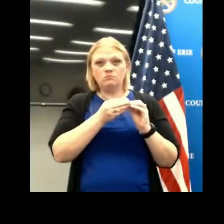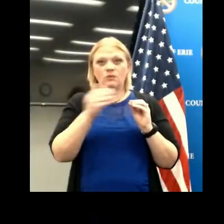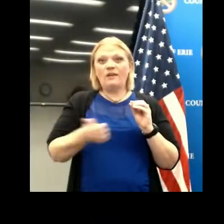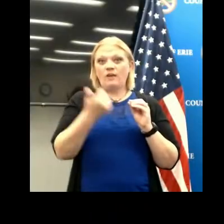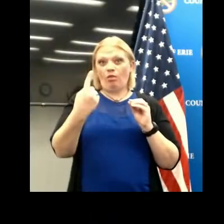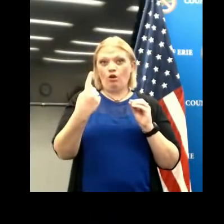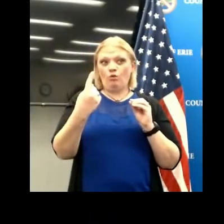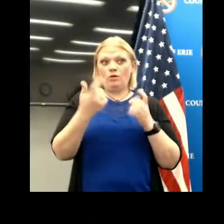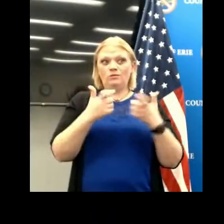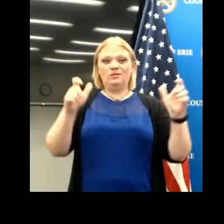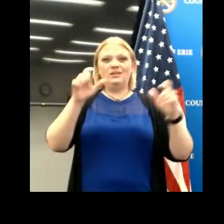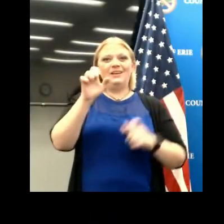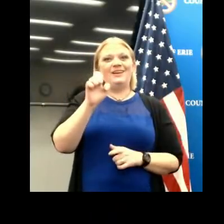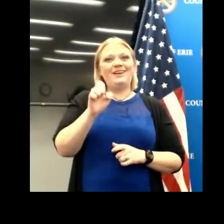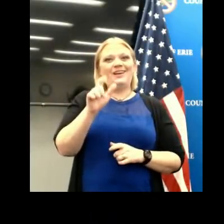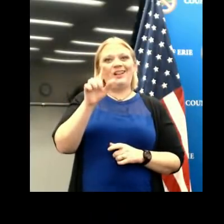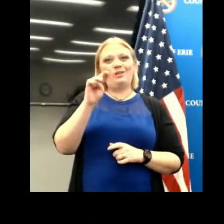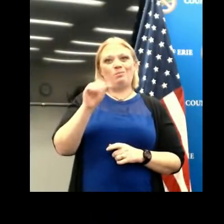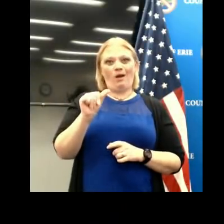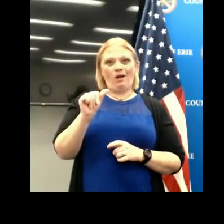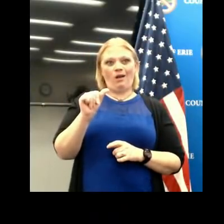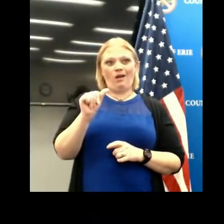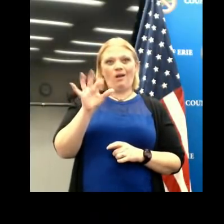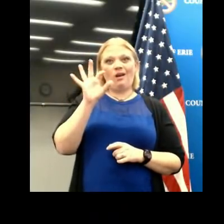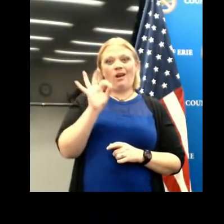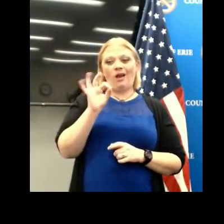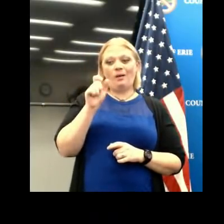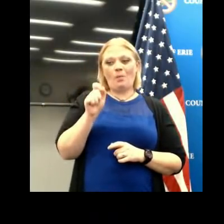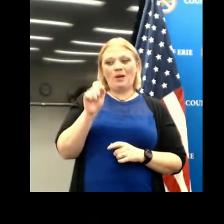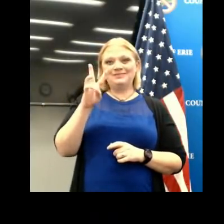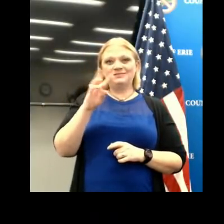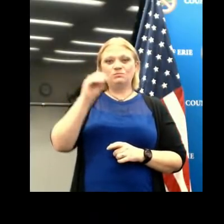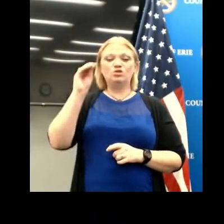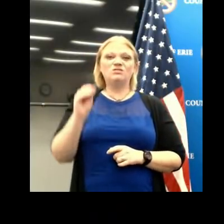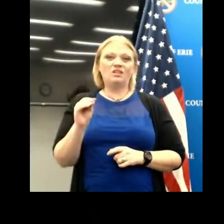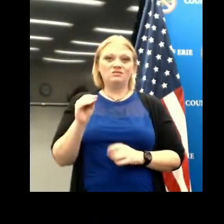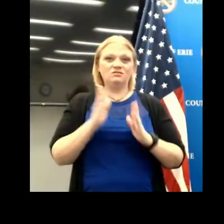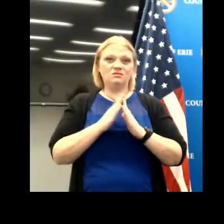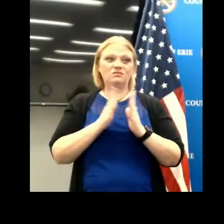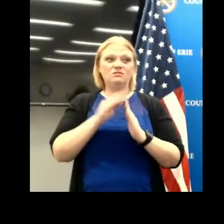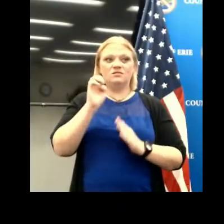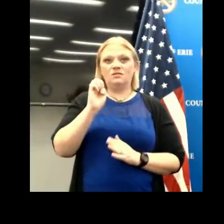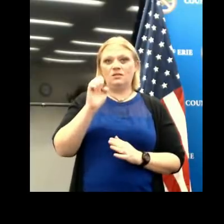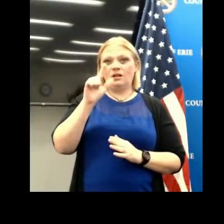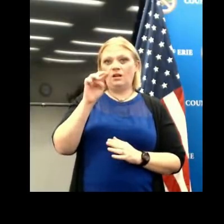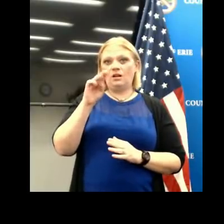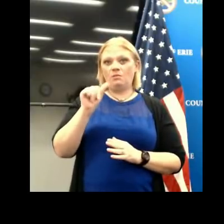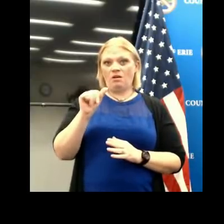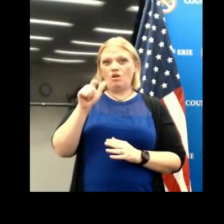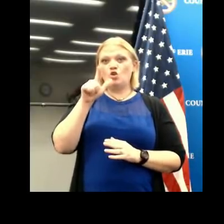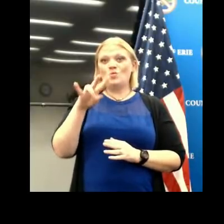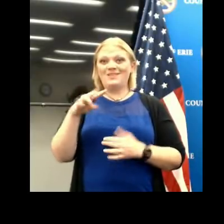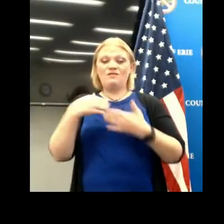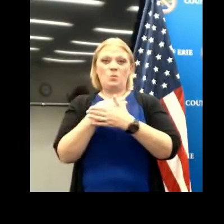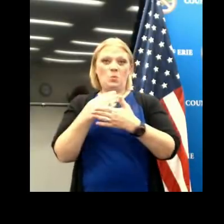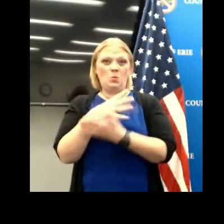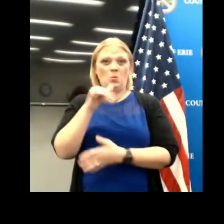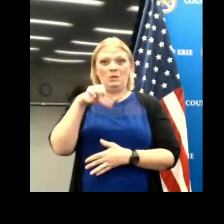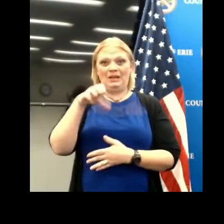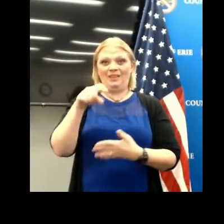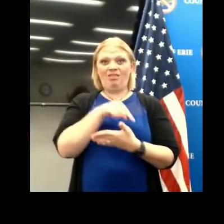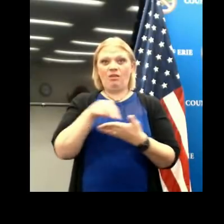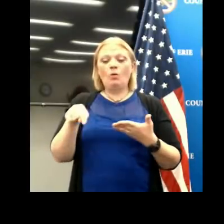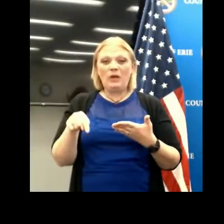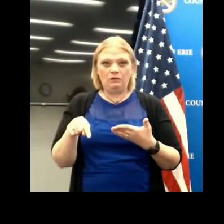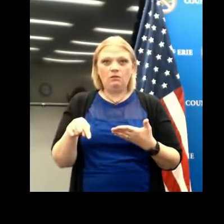is the town of Elma, which tested at 9.6%. And there were 27 new cases that week in the